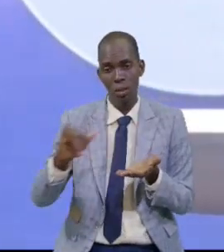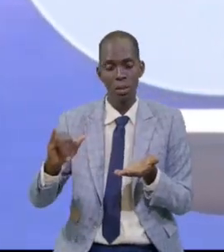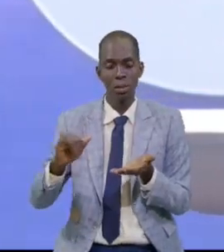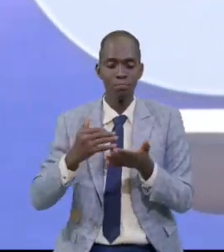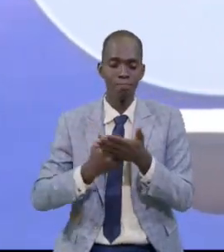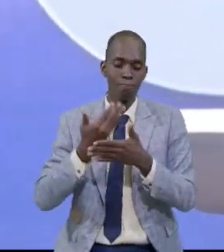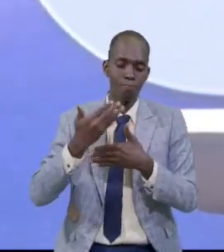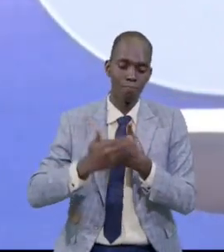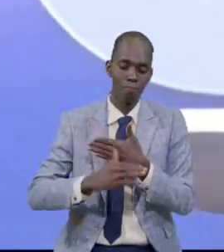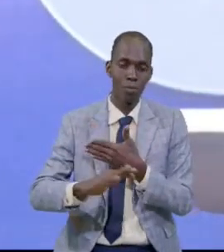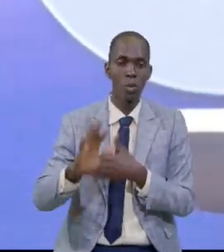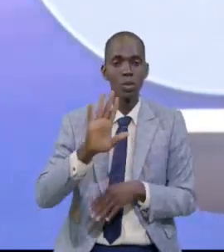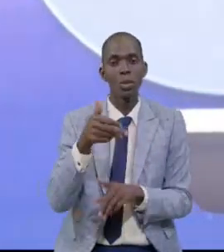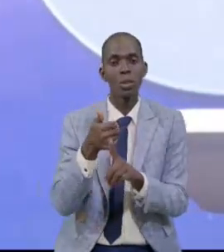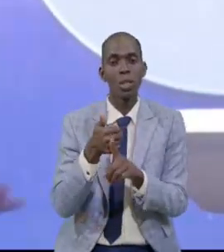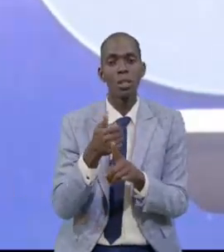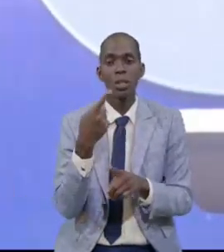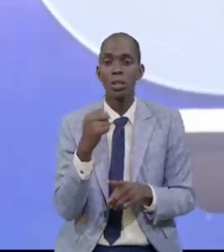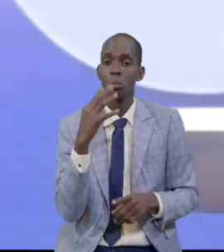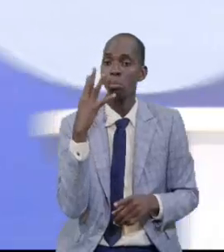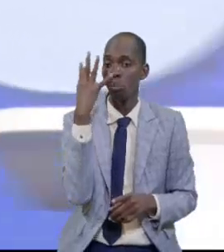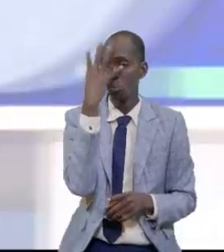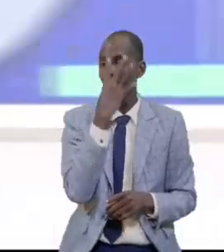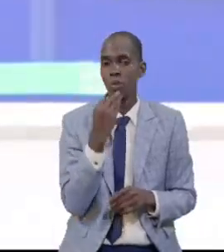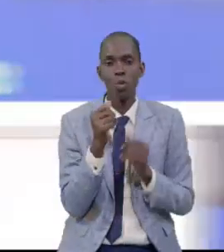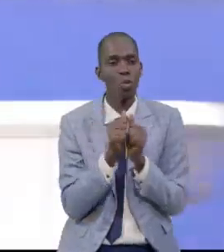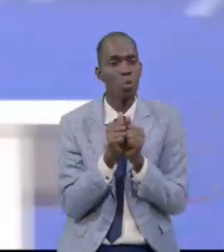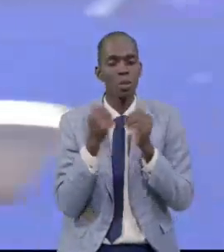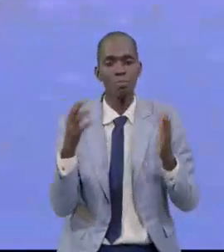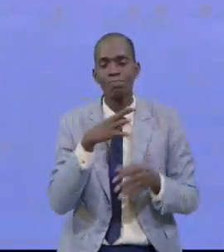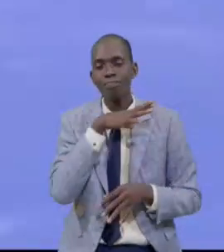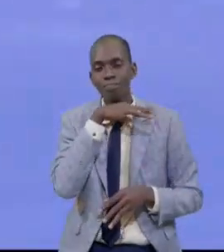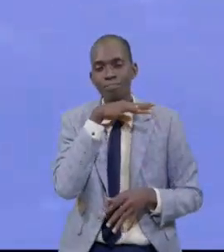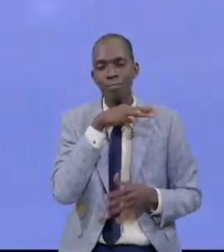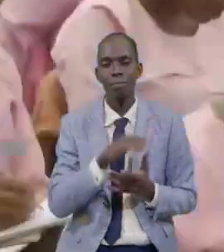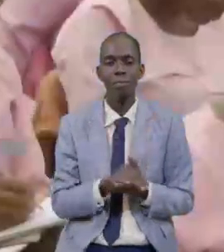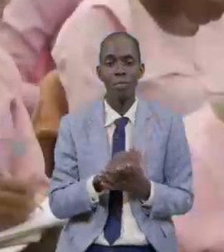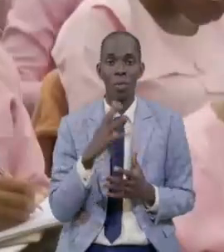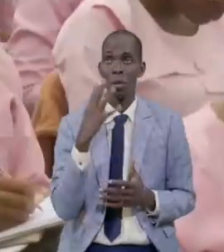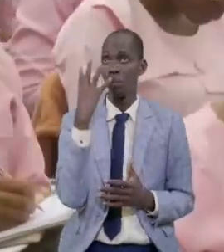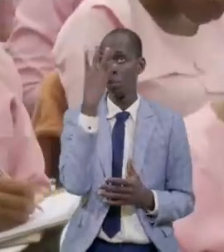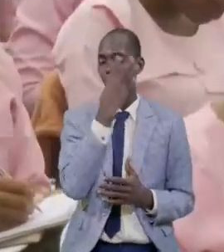beauty without contamination. Beauty is coming to your life.